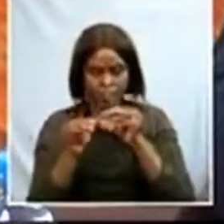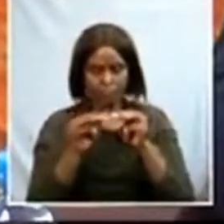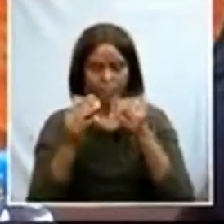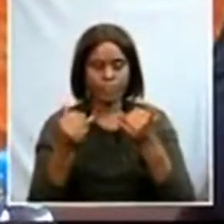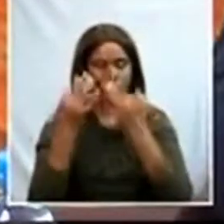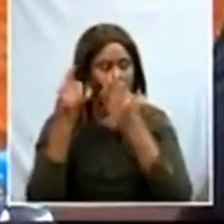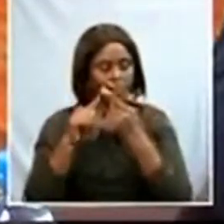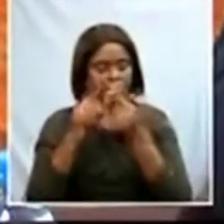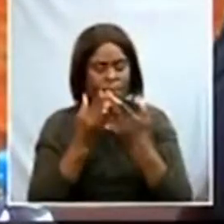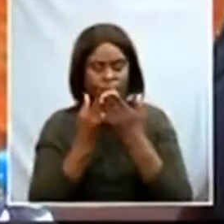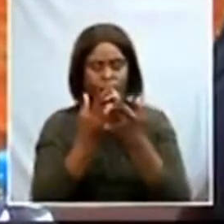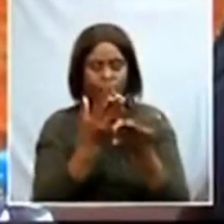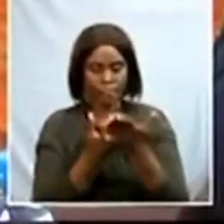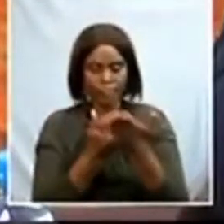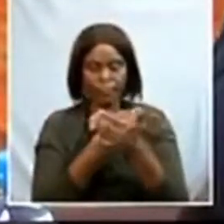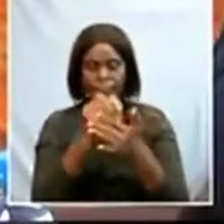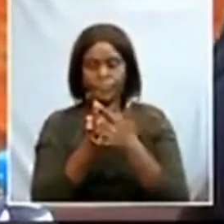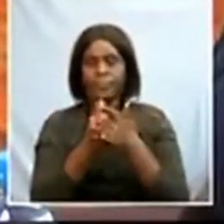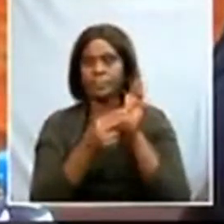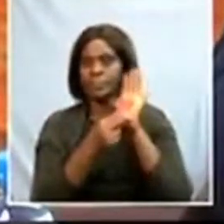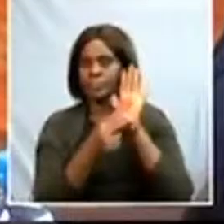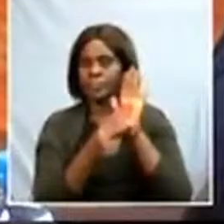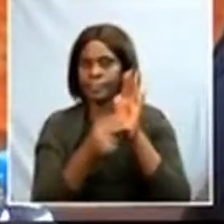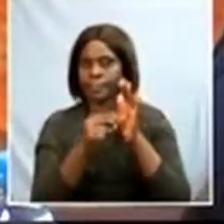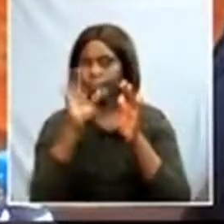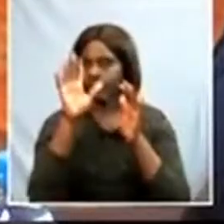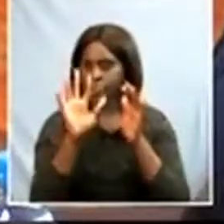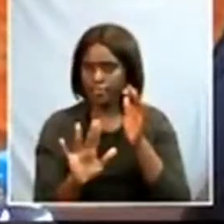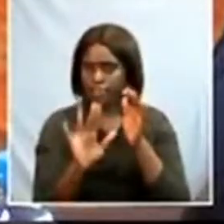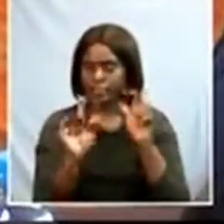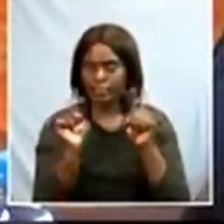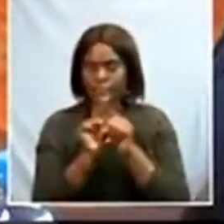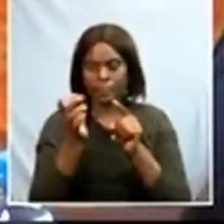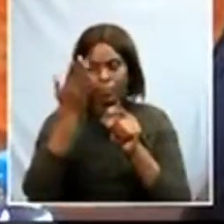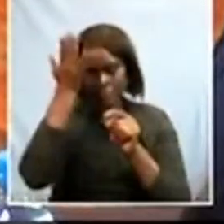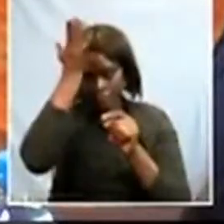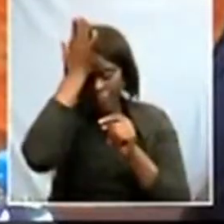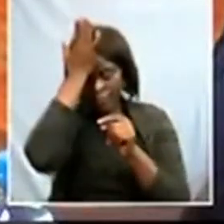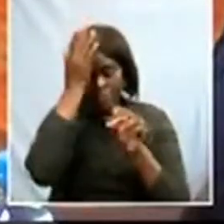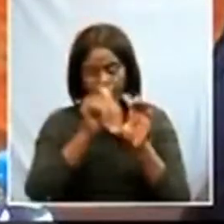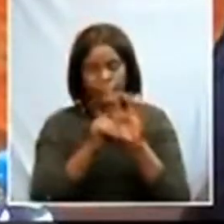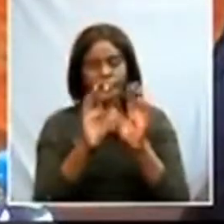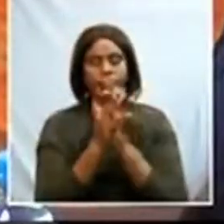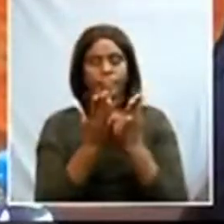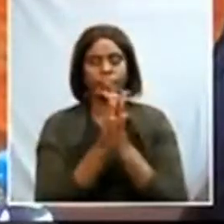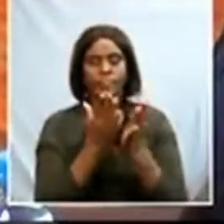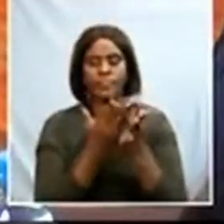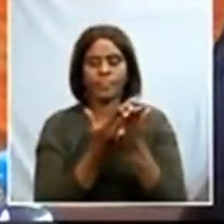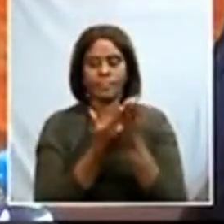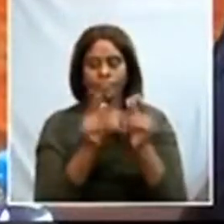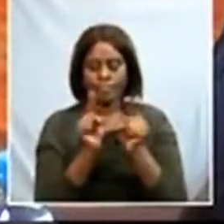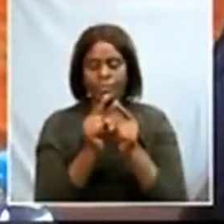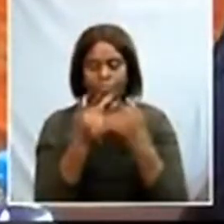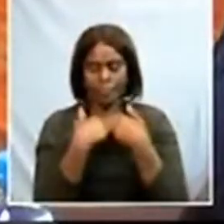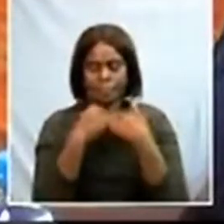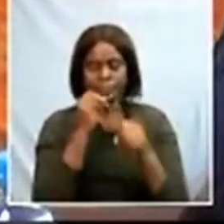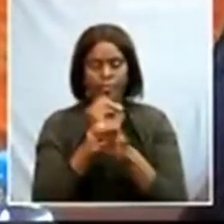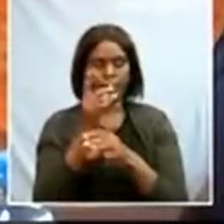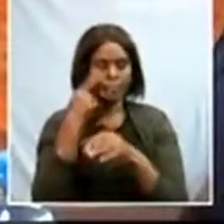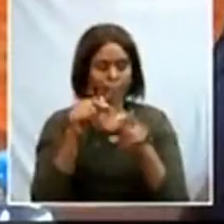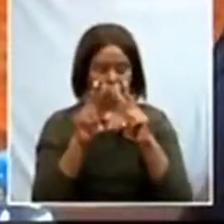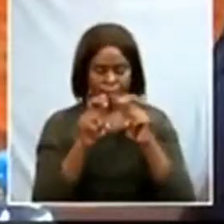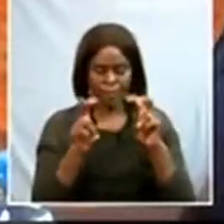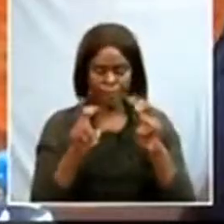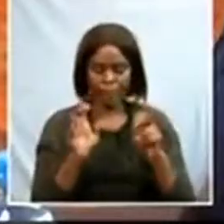wishes to submit that the assets were branded and updated in the assets register and are available